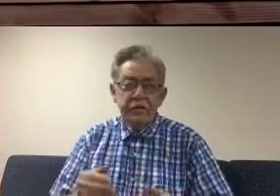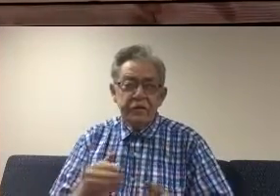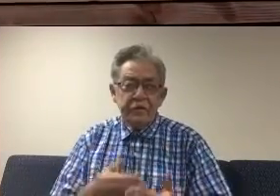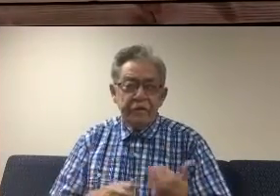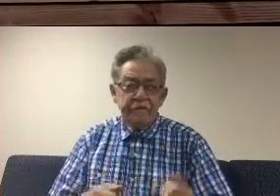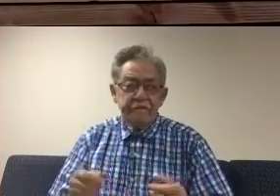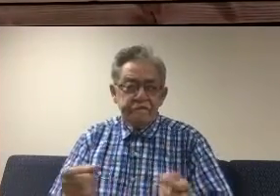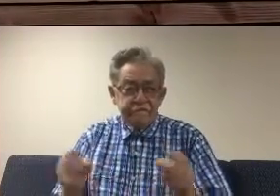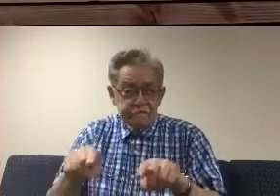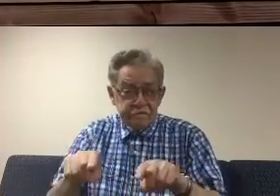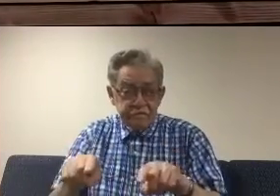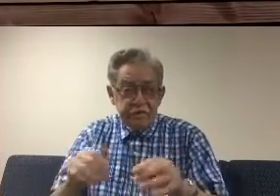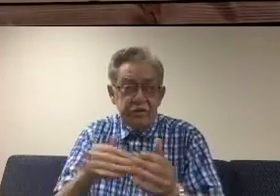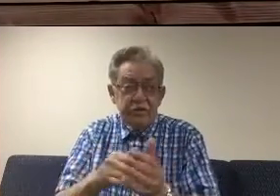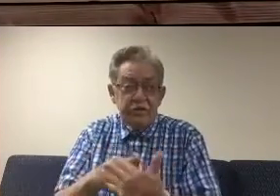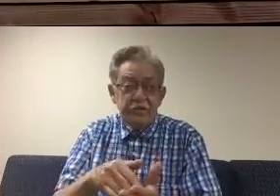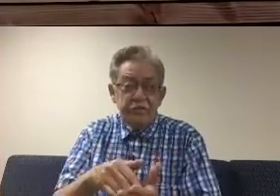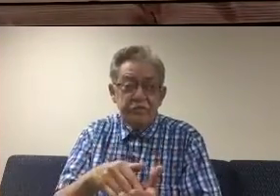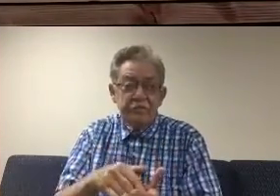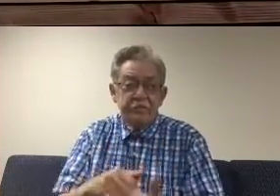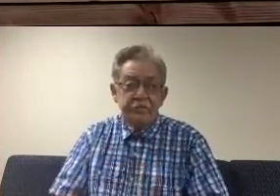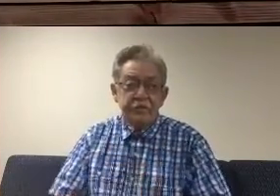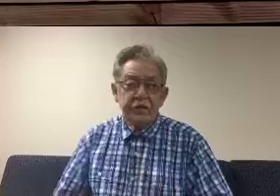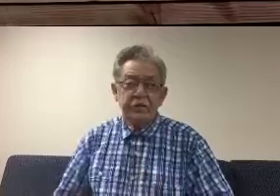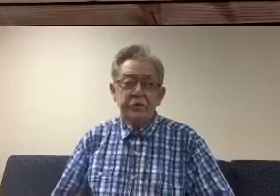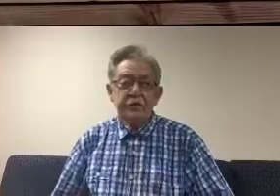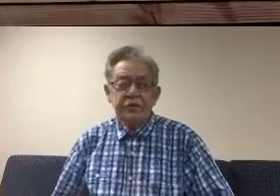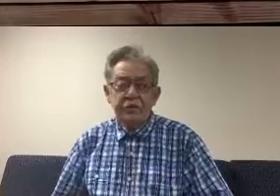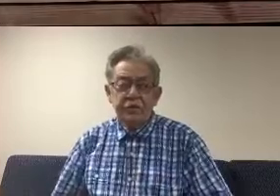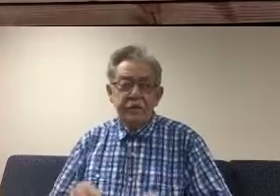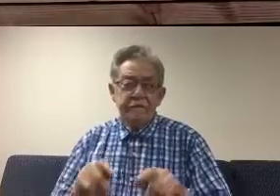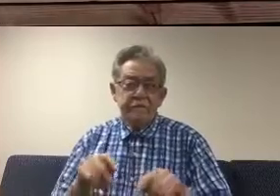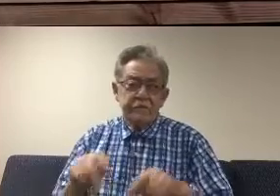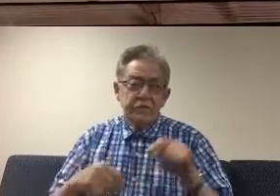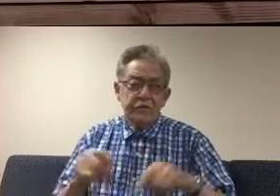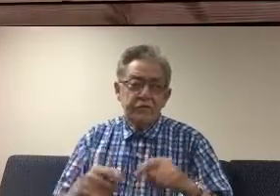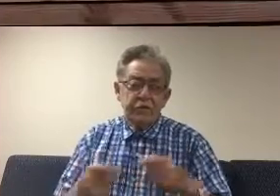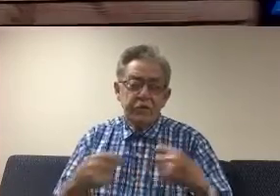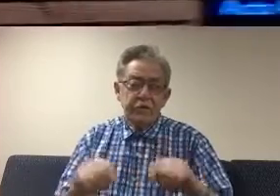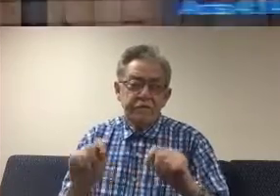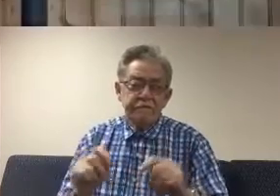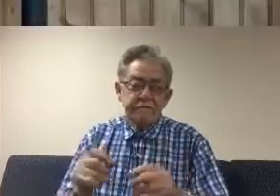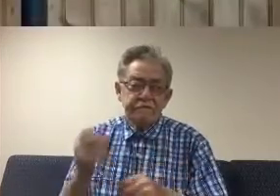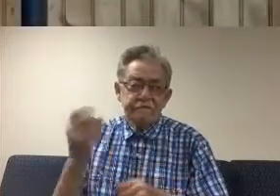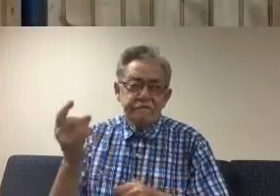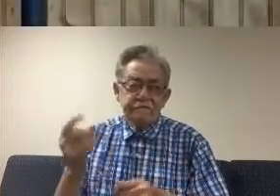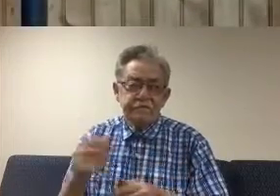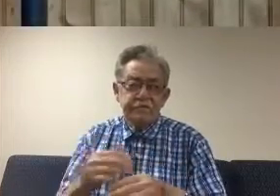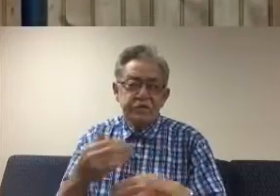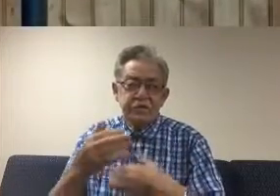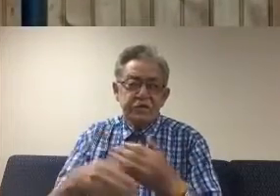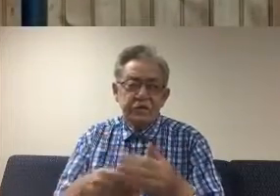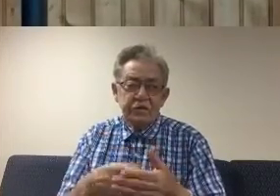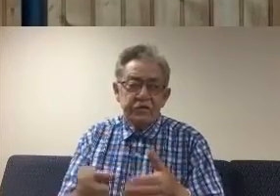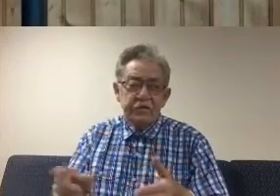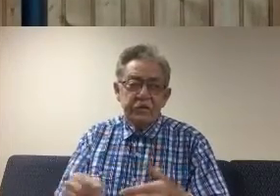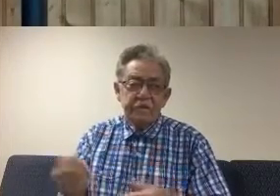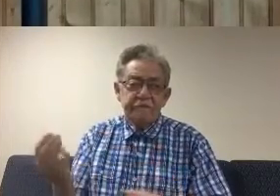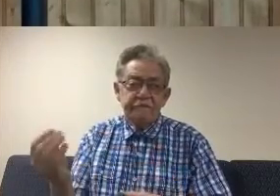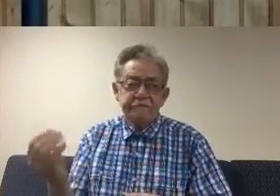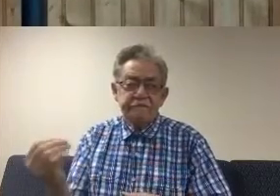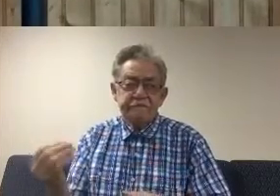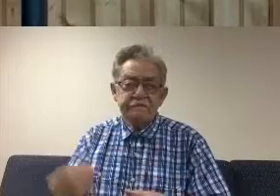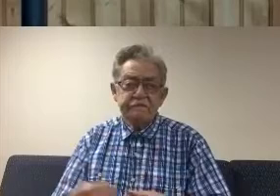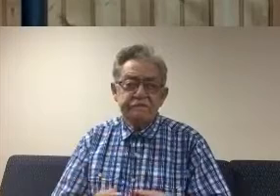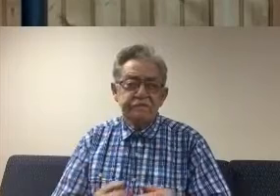him. So these guys are trying to figure this out, and in the next verse it says, in verse 14, but seeing the man